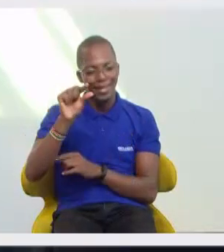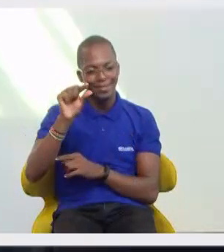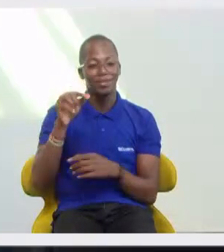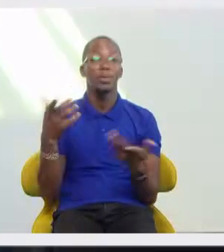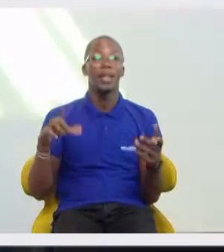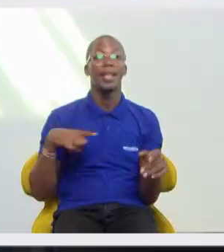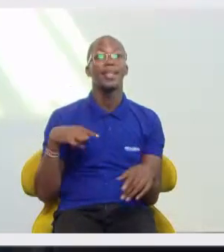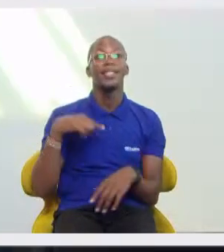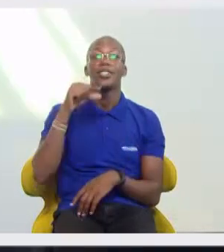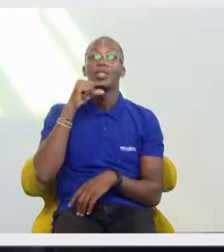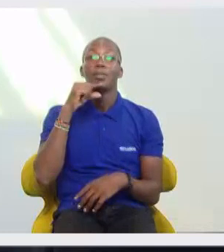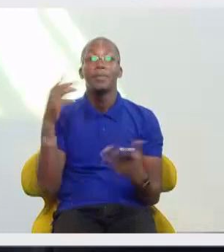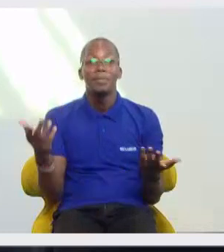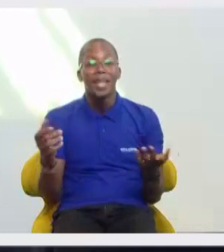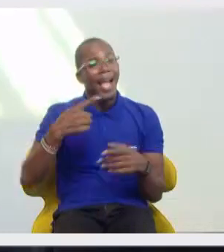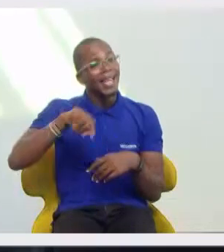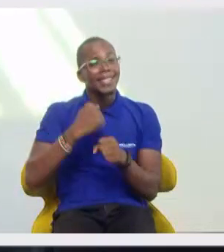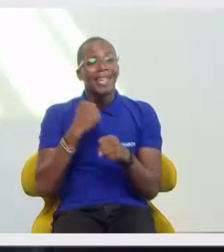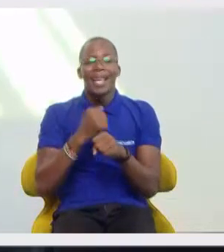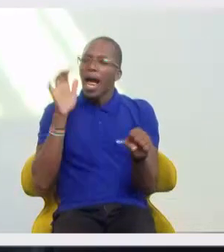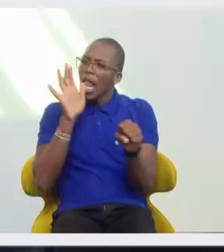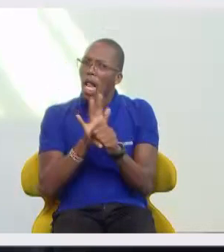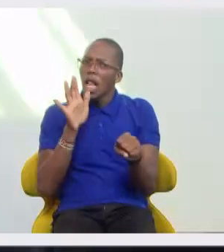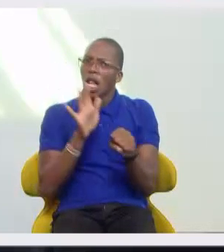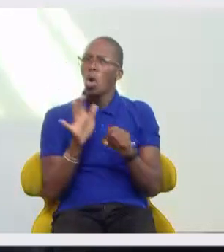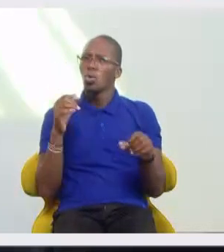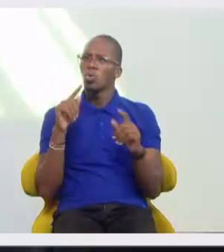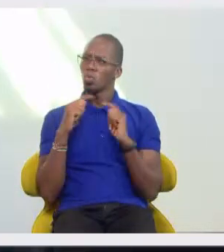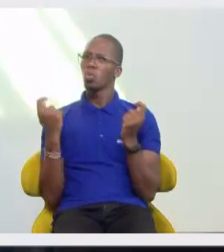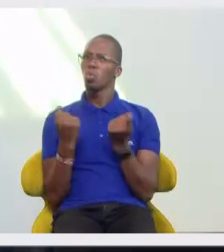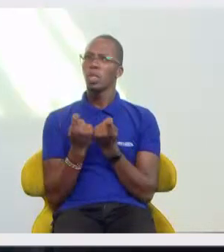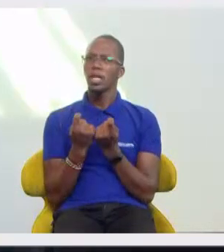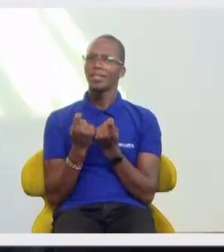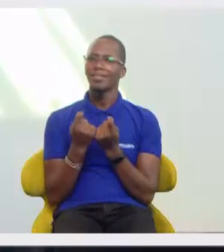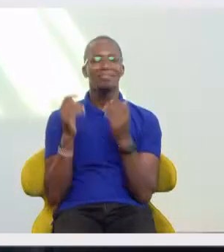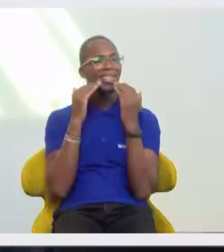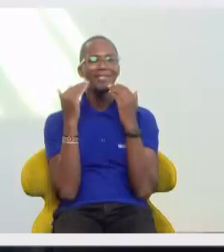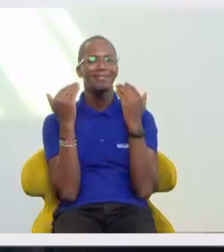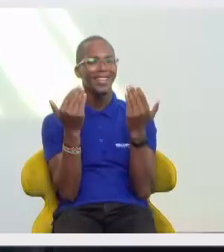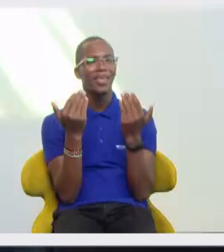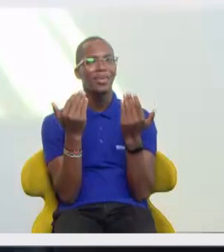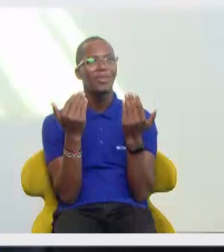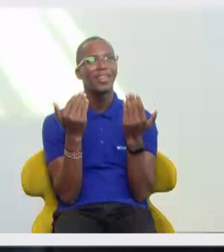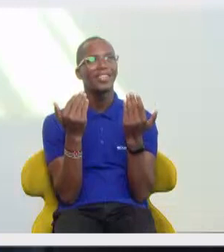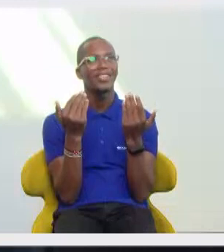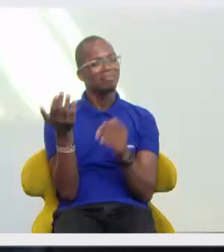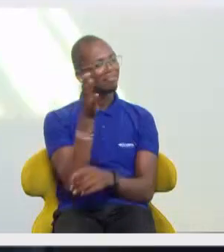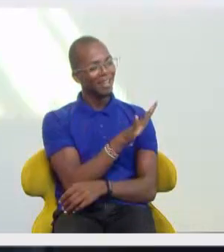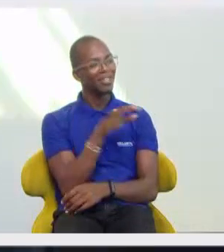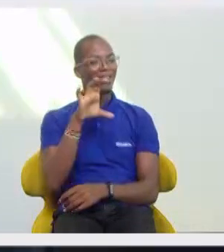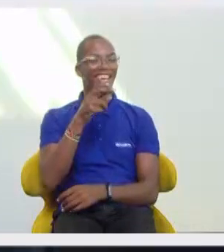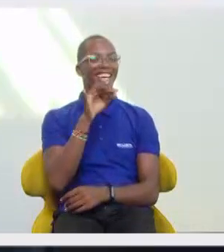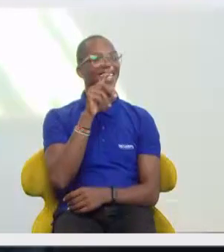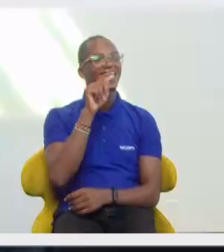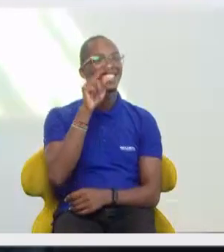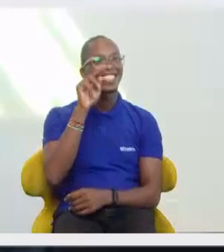gentlemen, we have done much with the team, and thank you, and back to you, Christine.